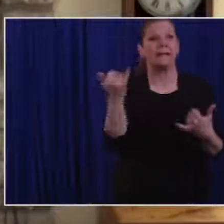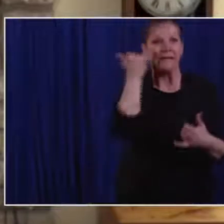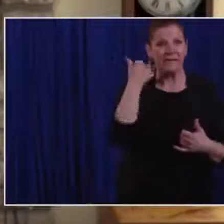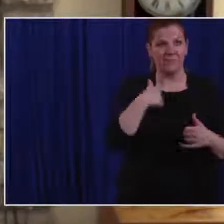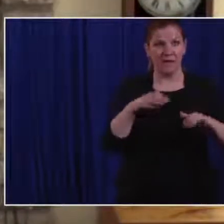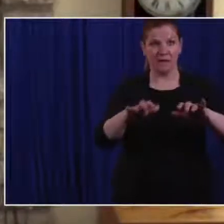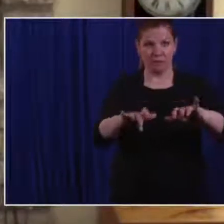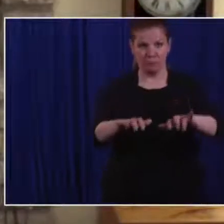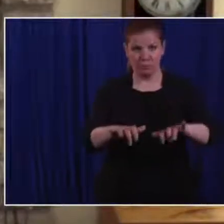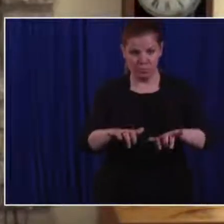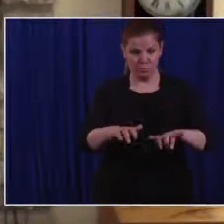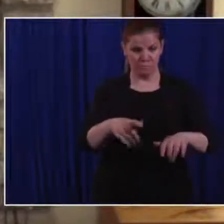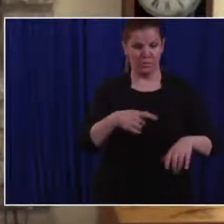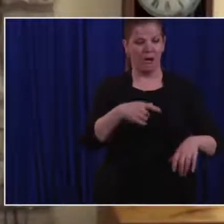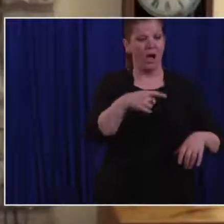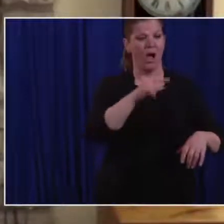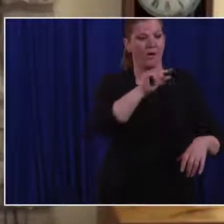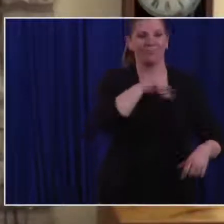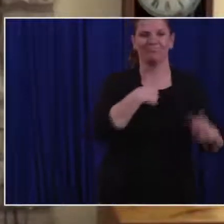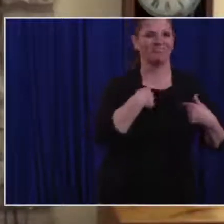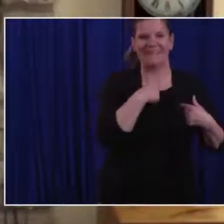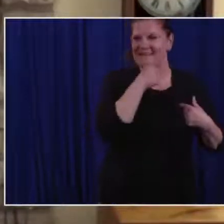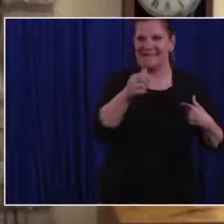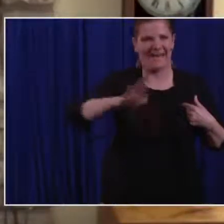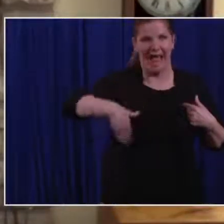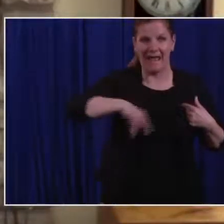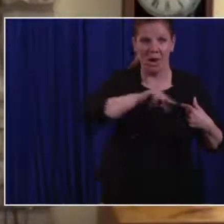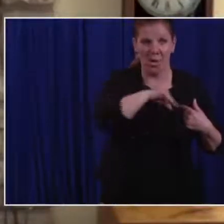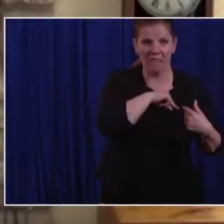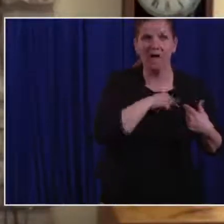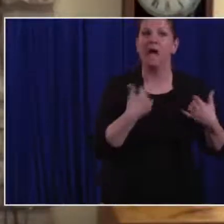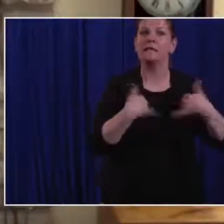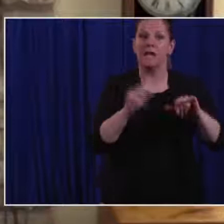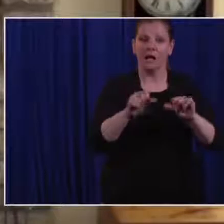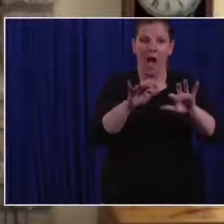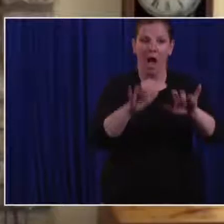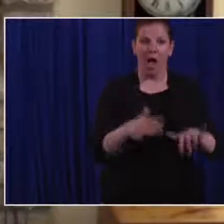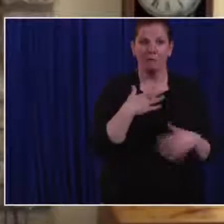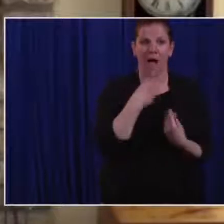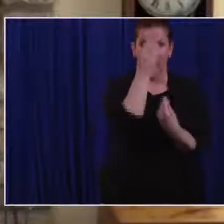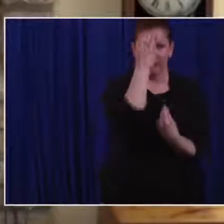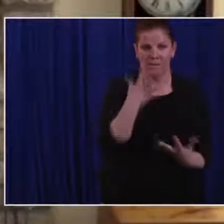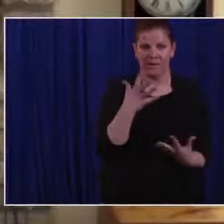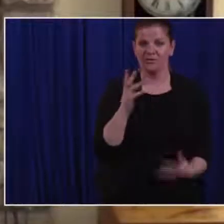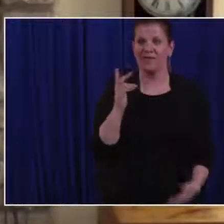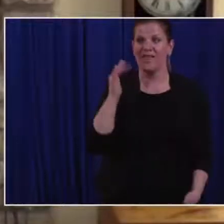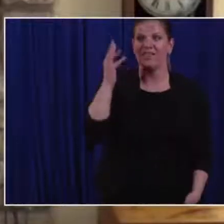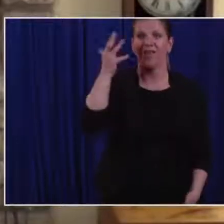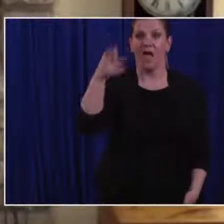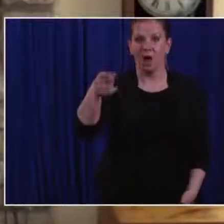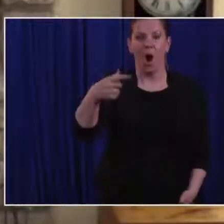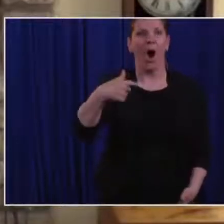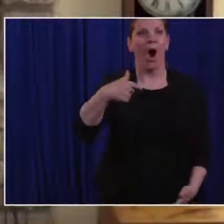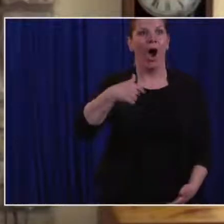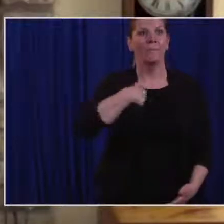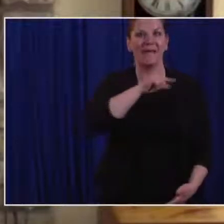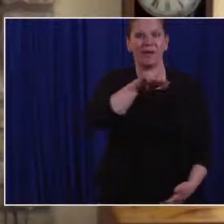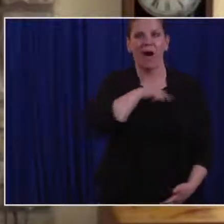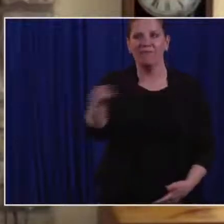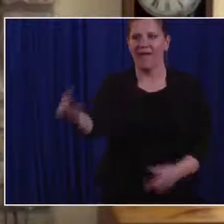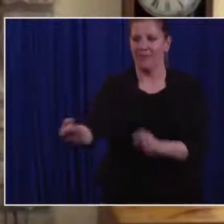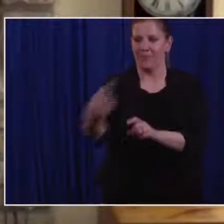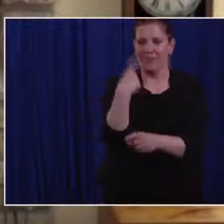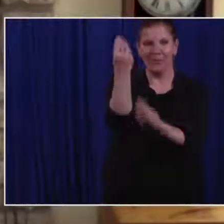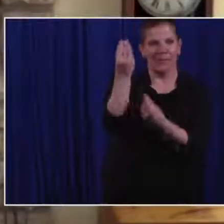alerts to indicate to them when they are eligible. The tool is best, we believe, for people who have not started their